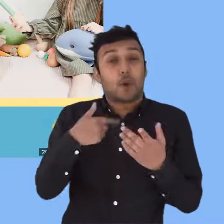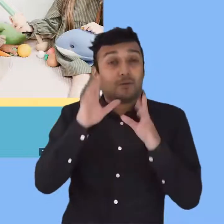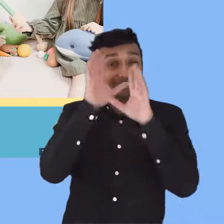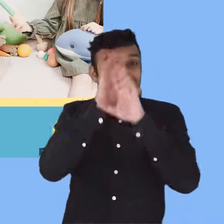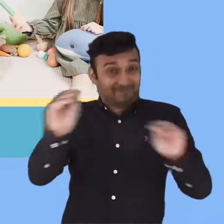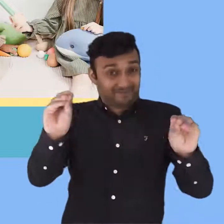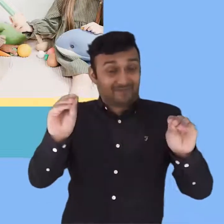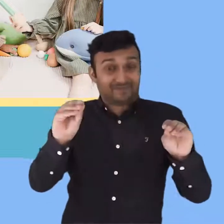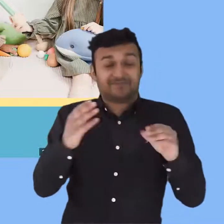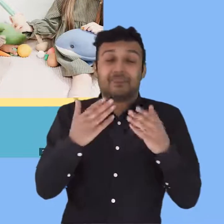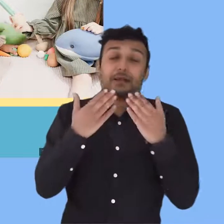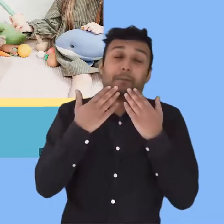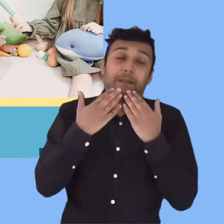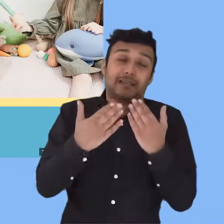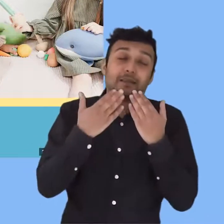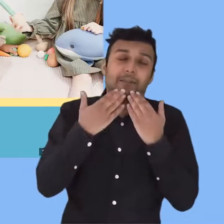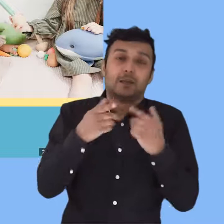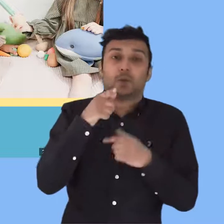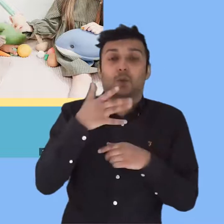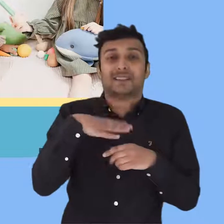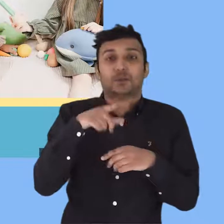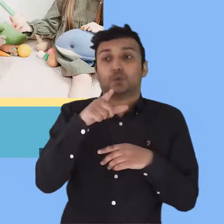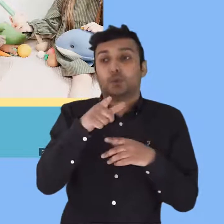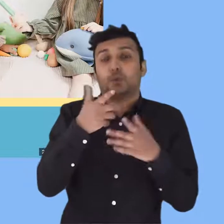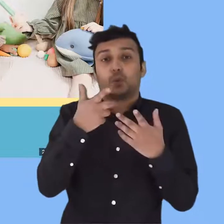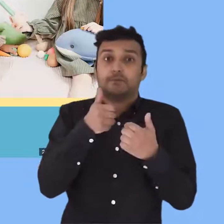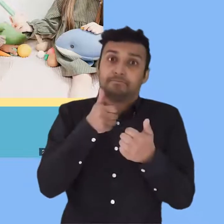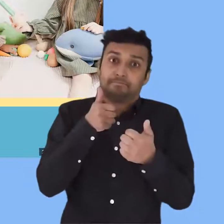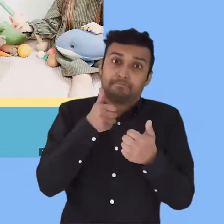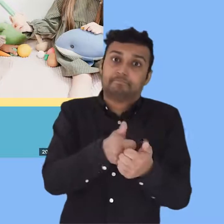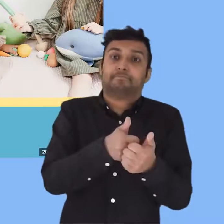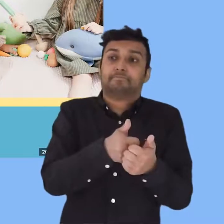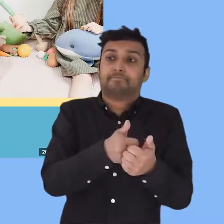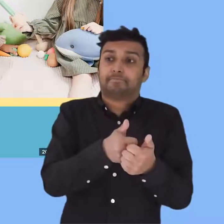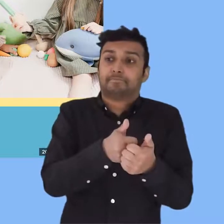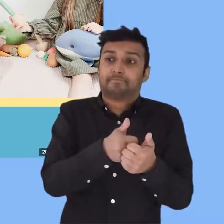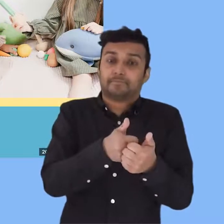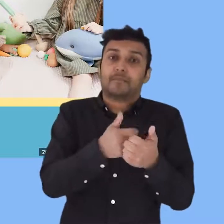you know, please, please, please champion